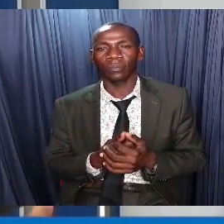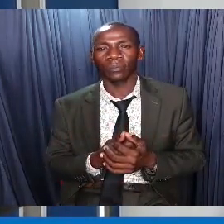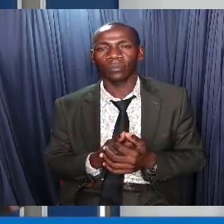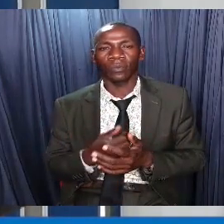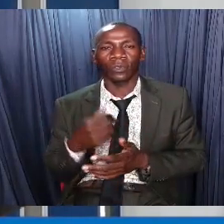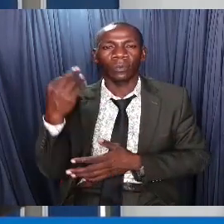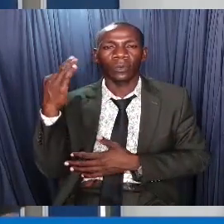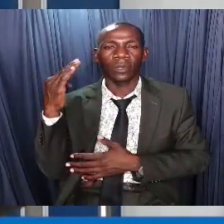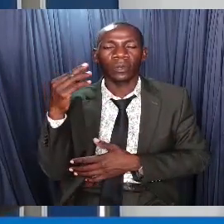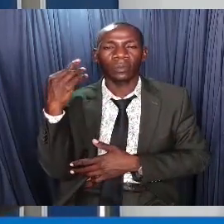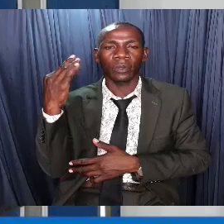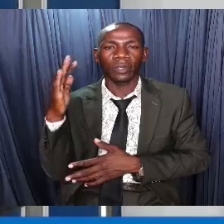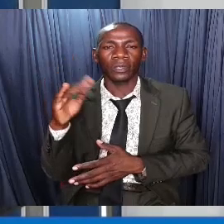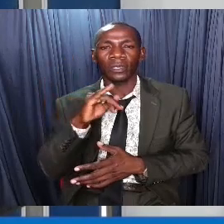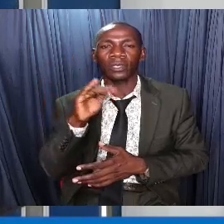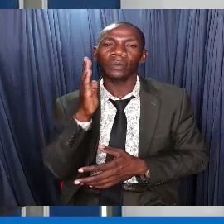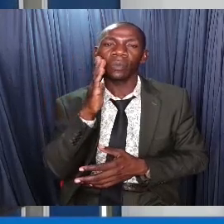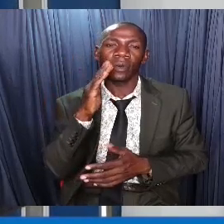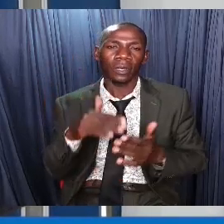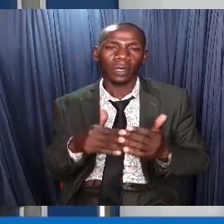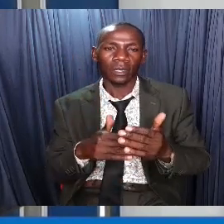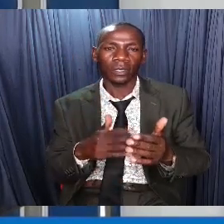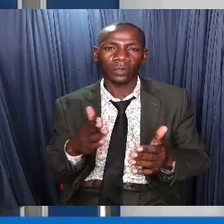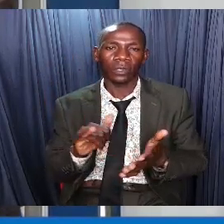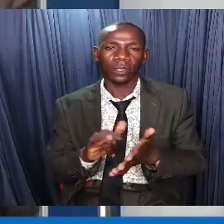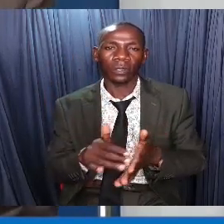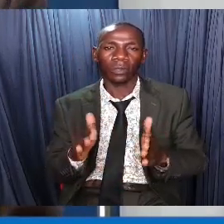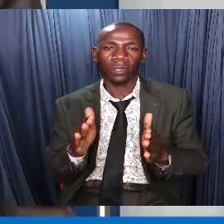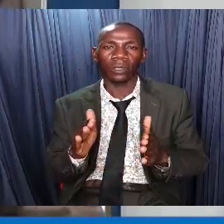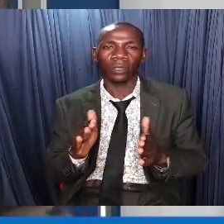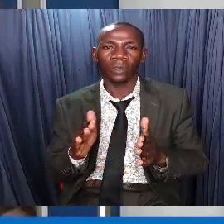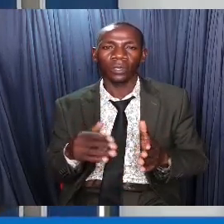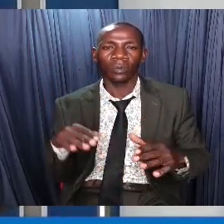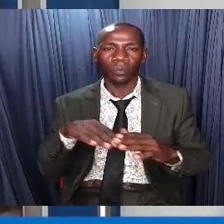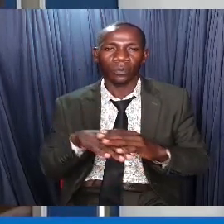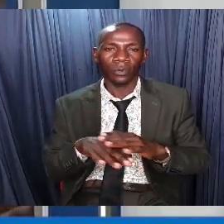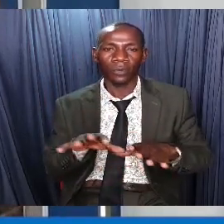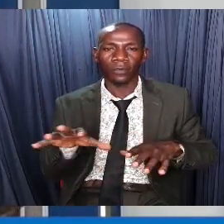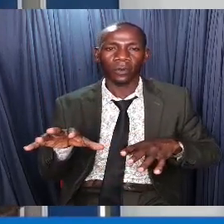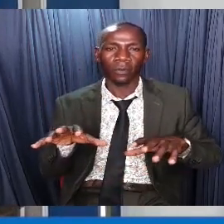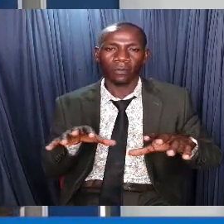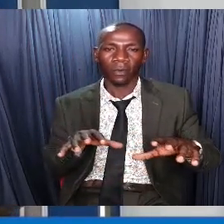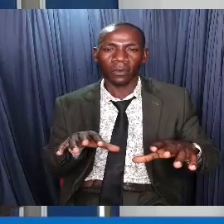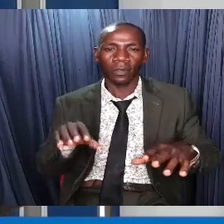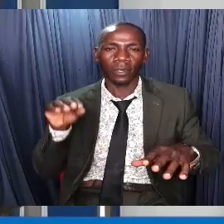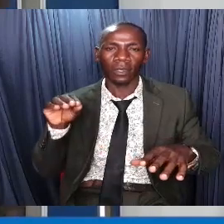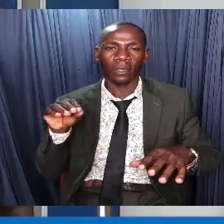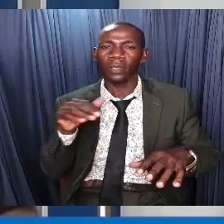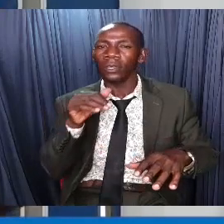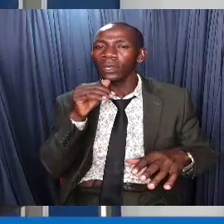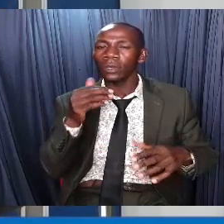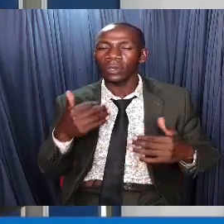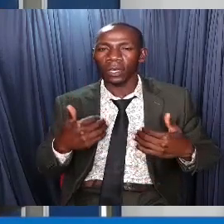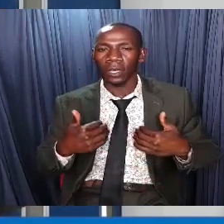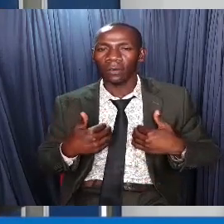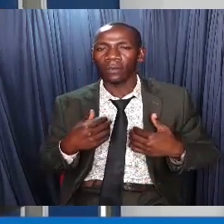Mhubiri ni mama huyo anakuongoza. The preacher is a mother leading you that way. Uende kundini. Go to the flock. Sina pesa ile yangu ni